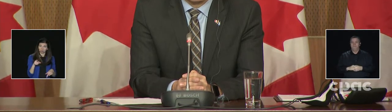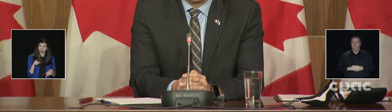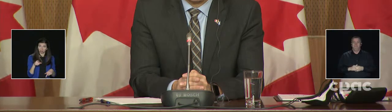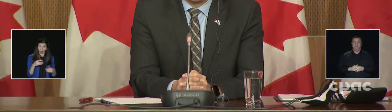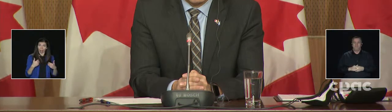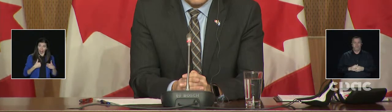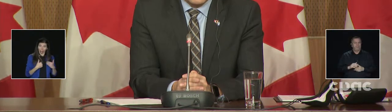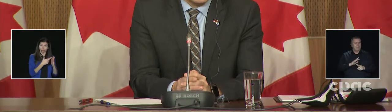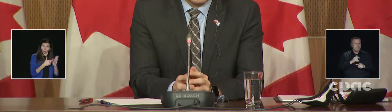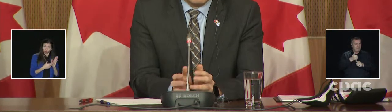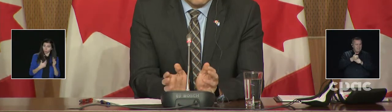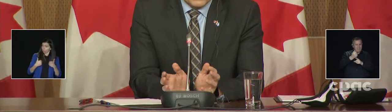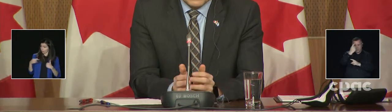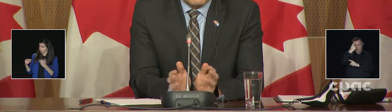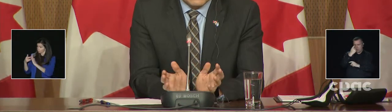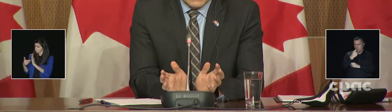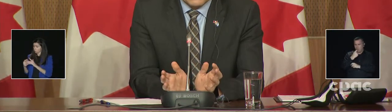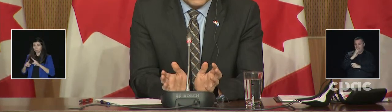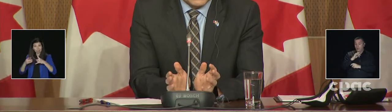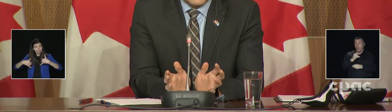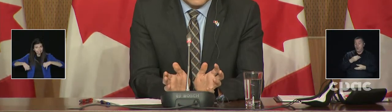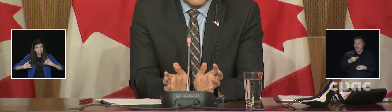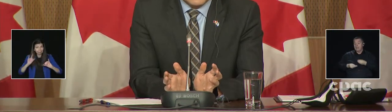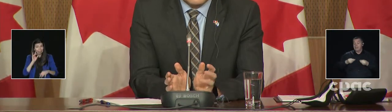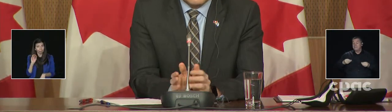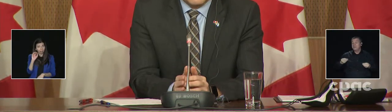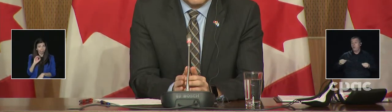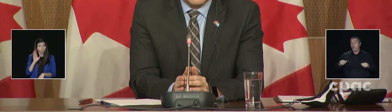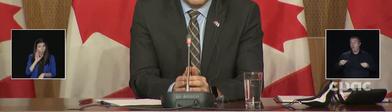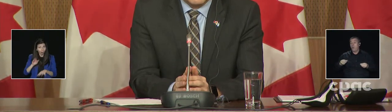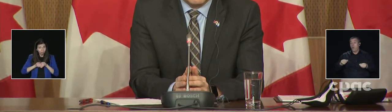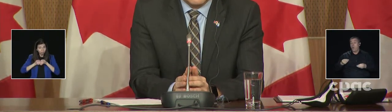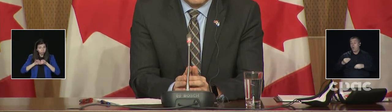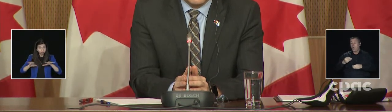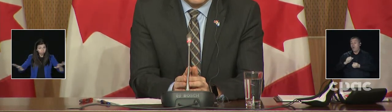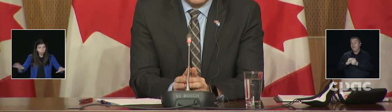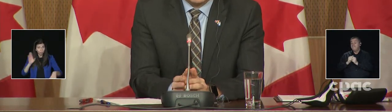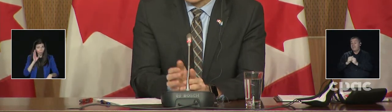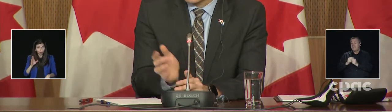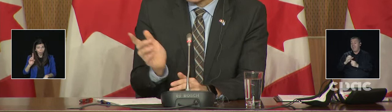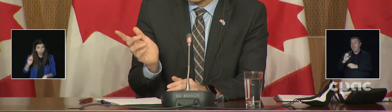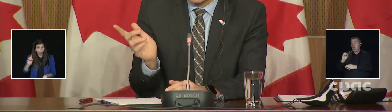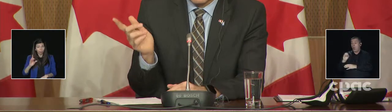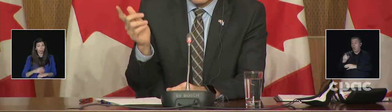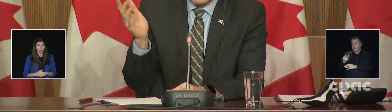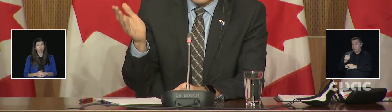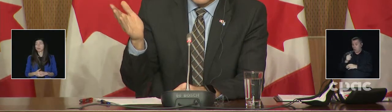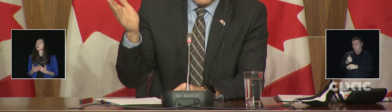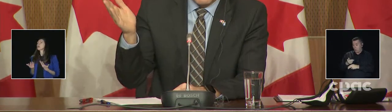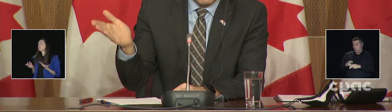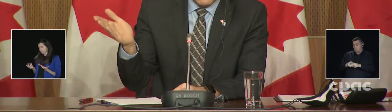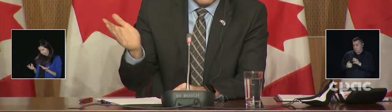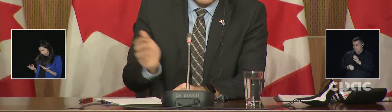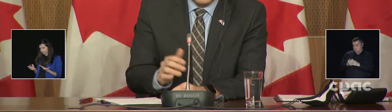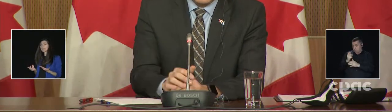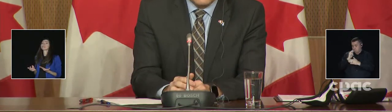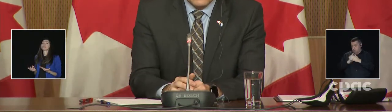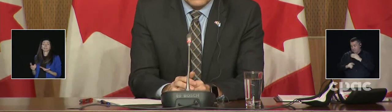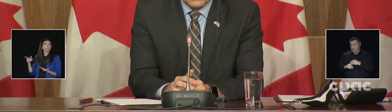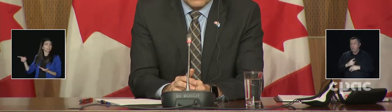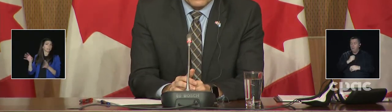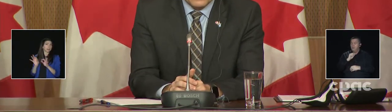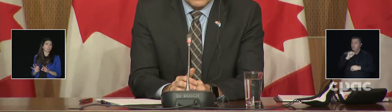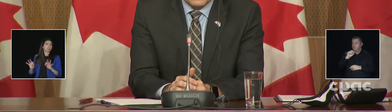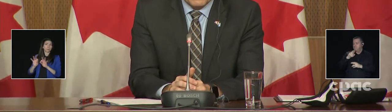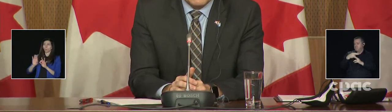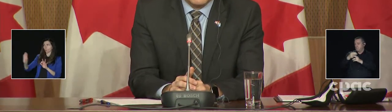increase? Well, the answer is yes. Community transmission it will increase, and and in fact, it's an important